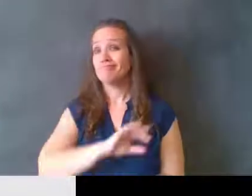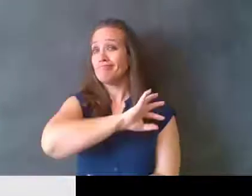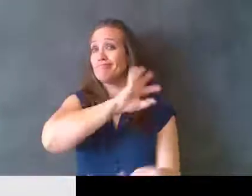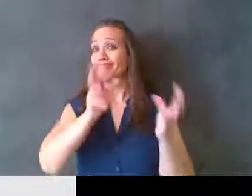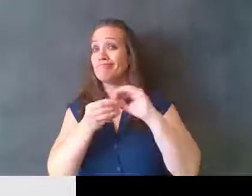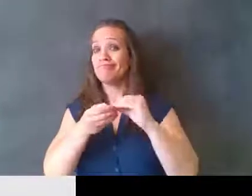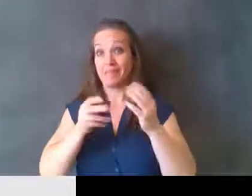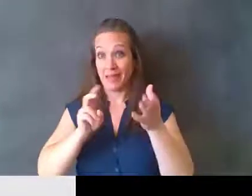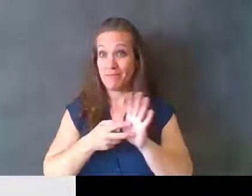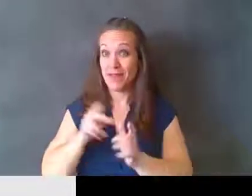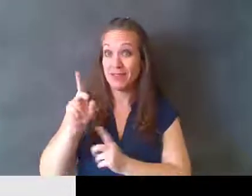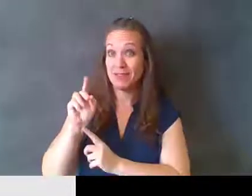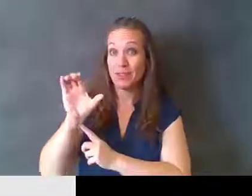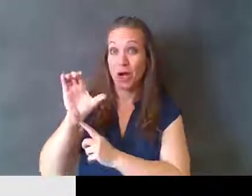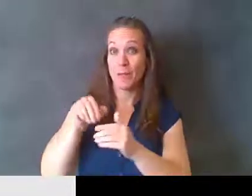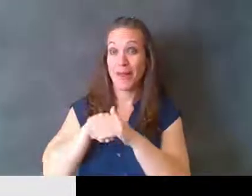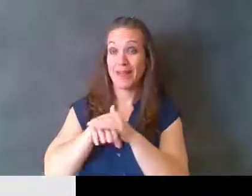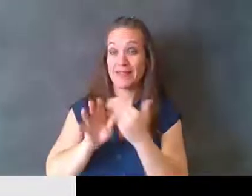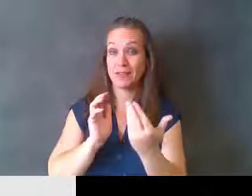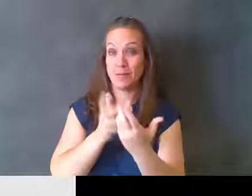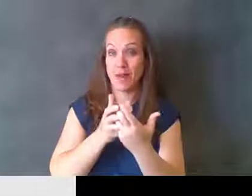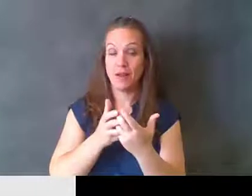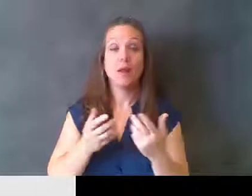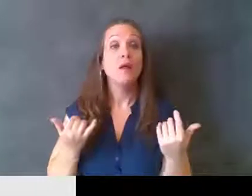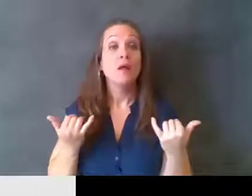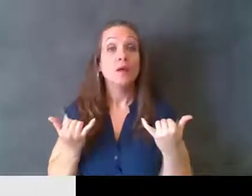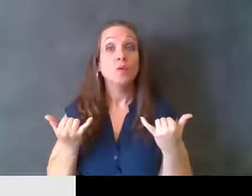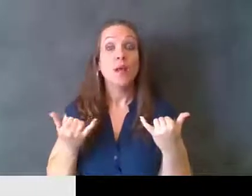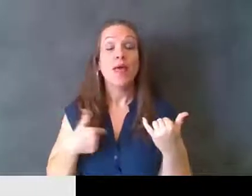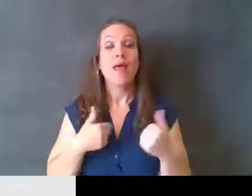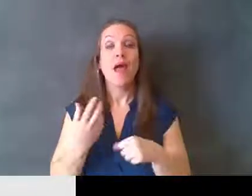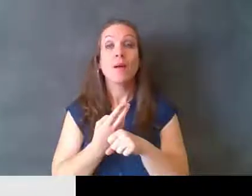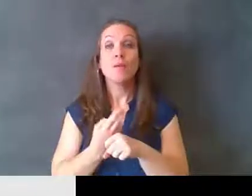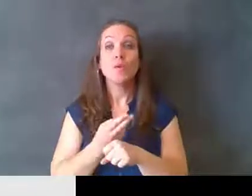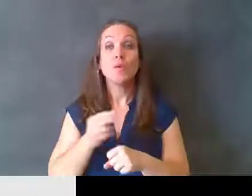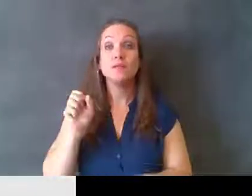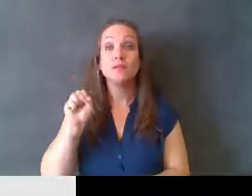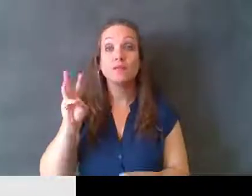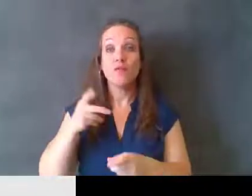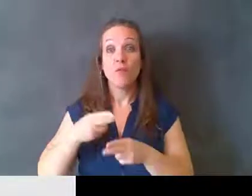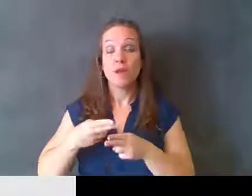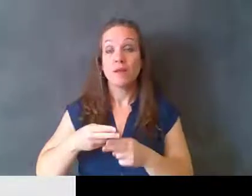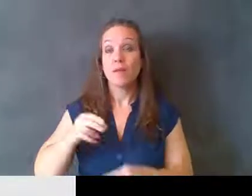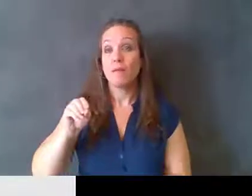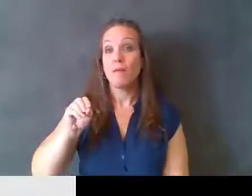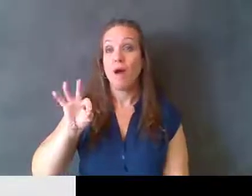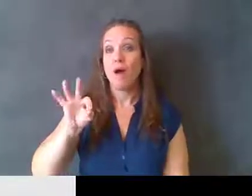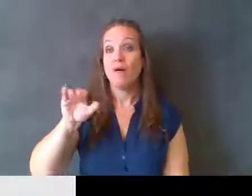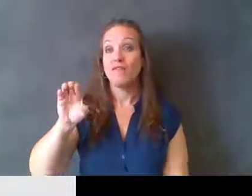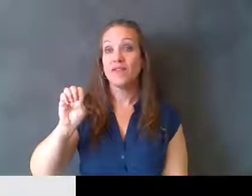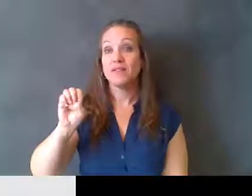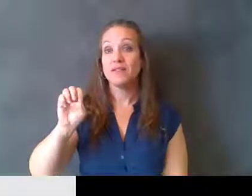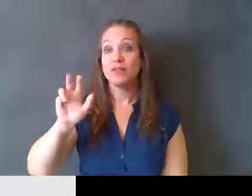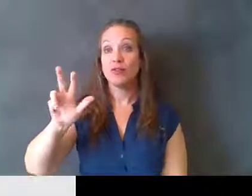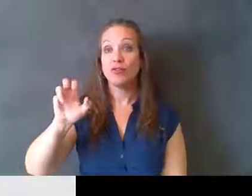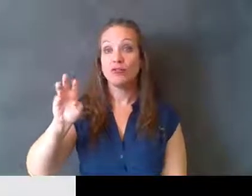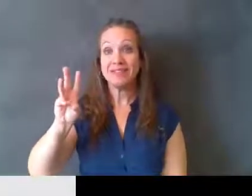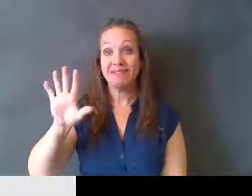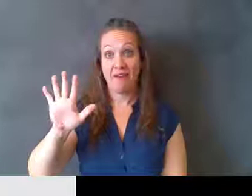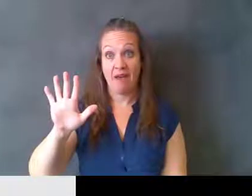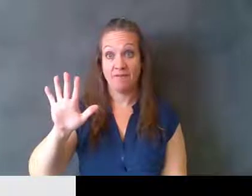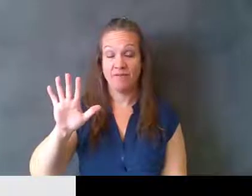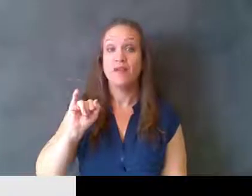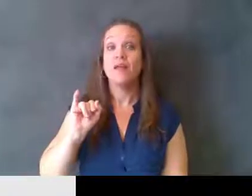note, today I am using Office 365 for this demonstration. If you do have a